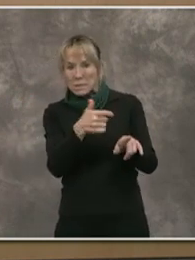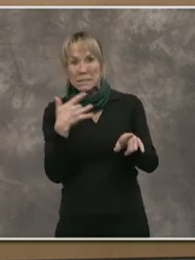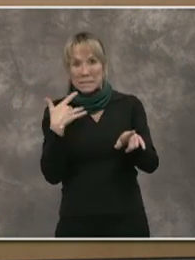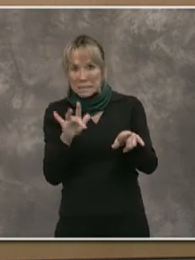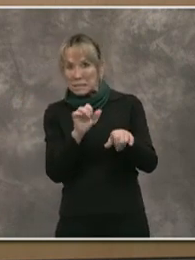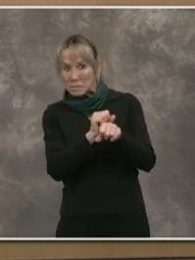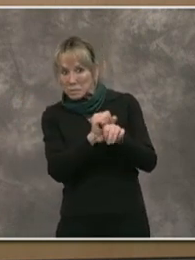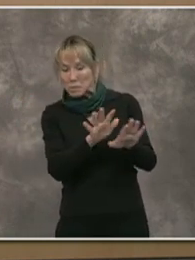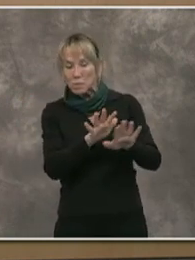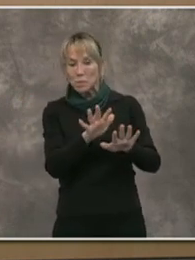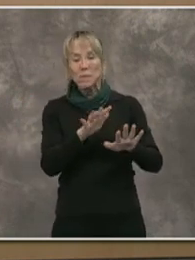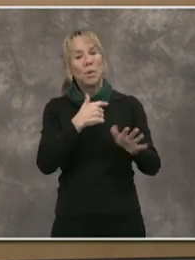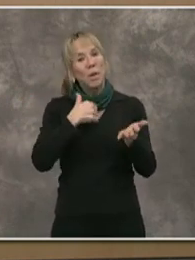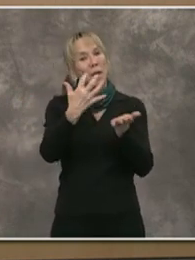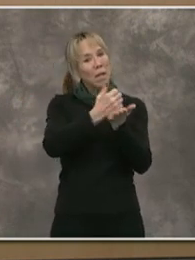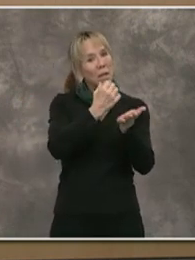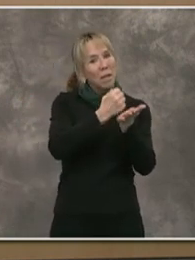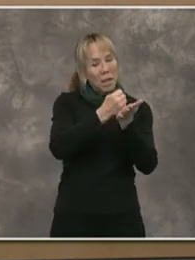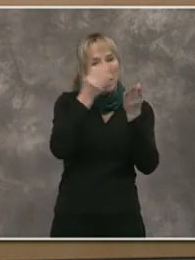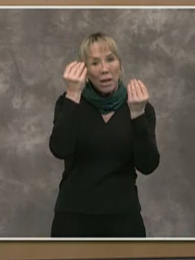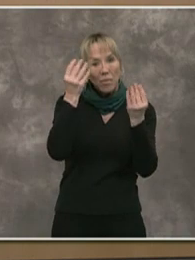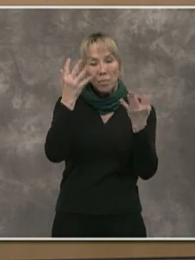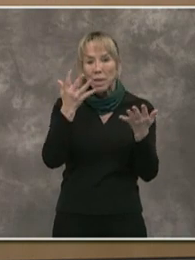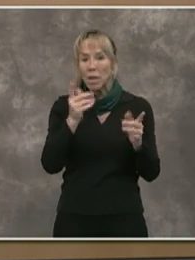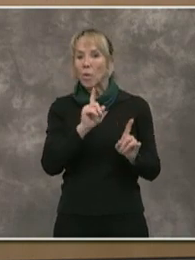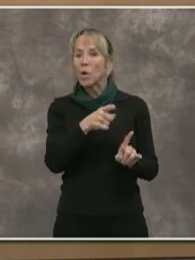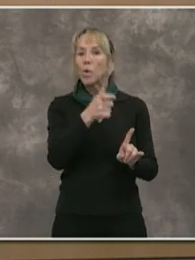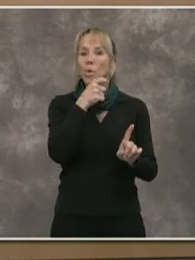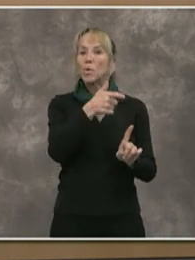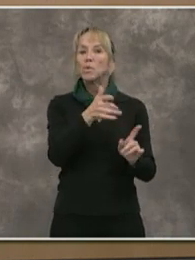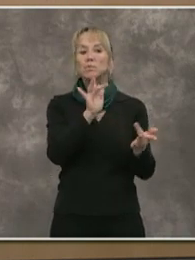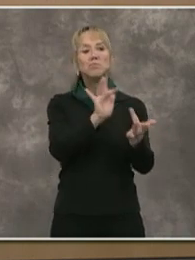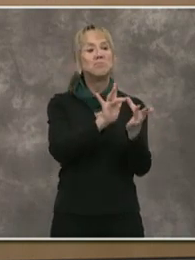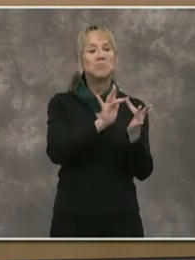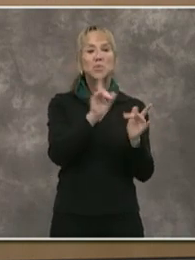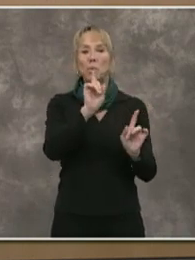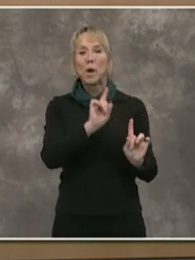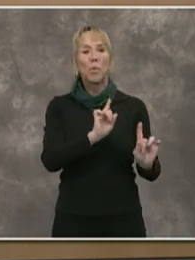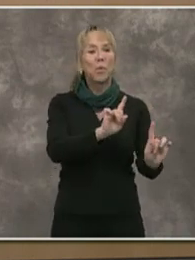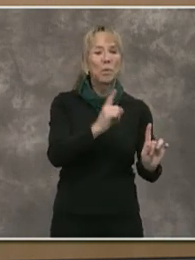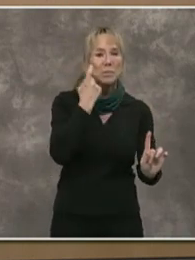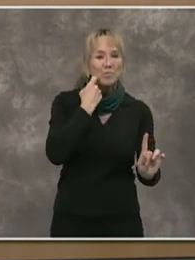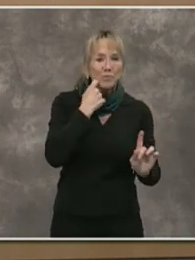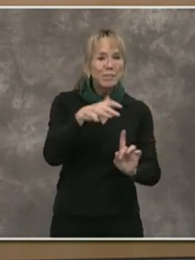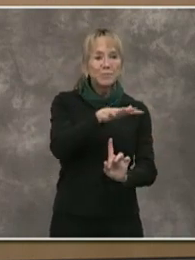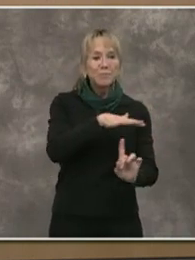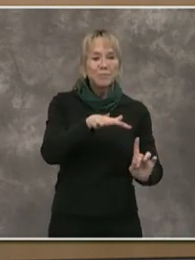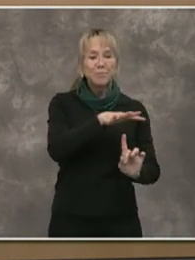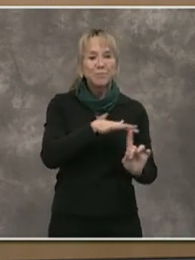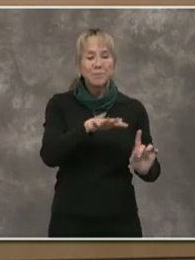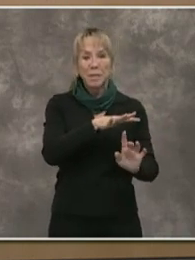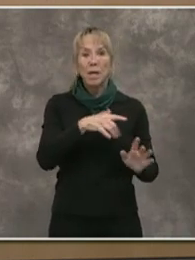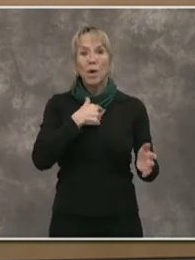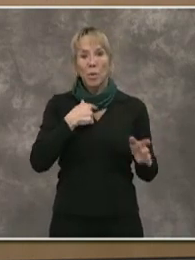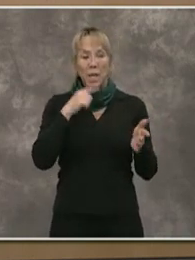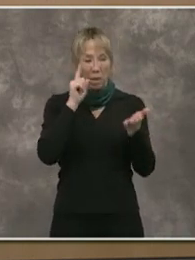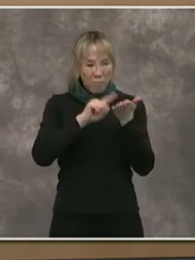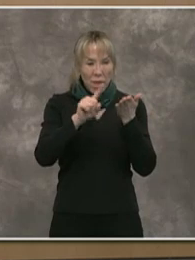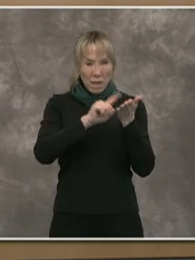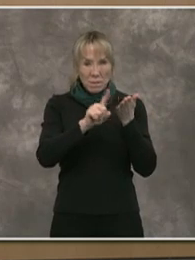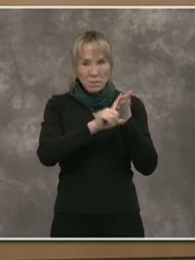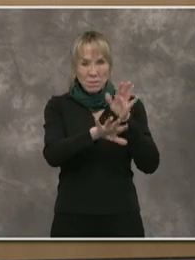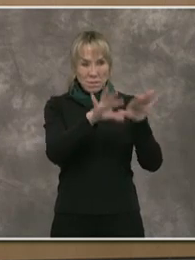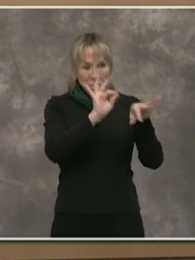we gather information about their close contacts. So as we gather that information and conduct our